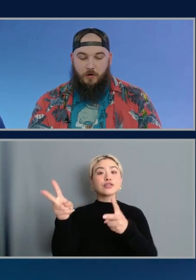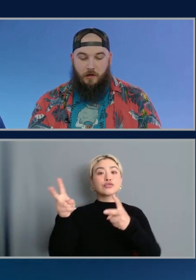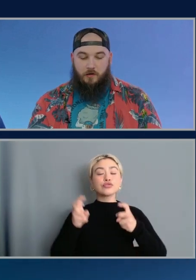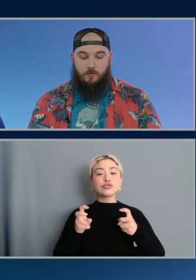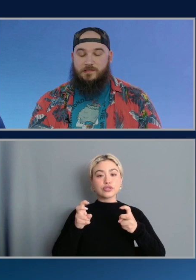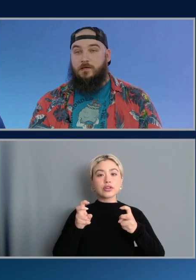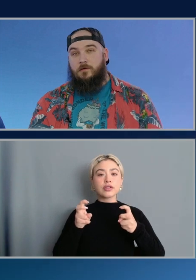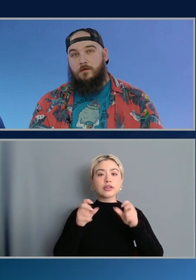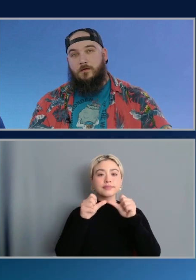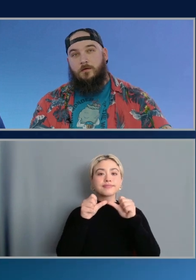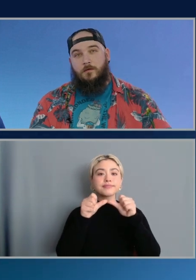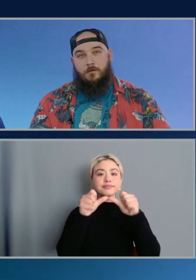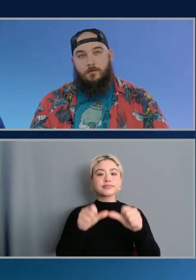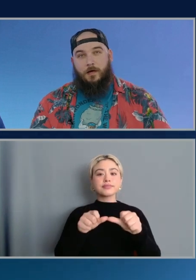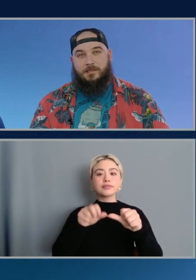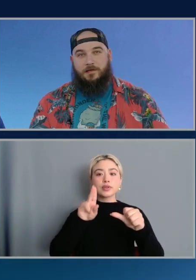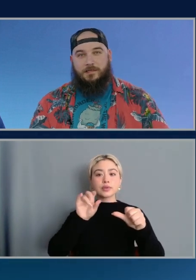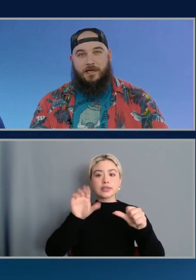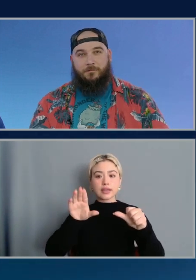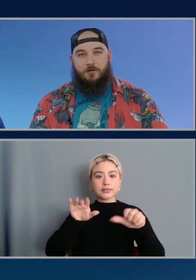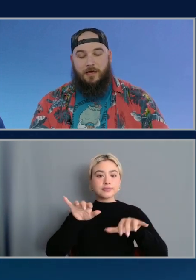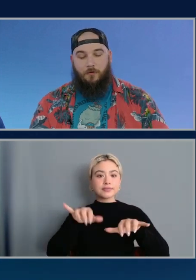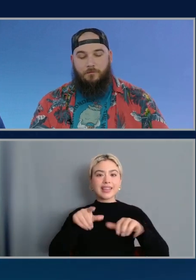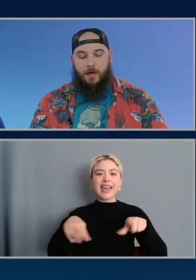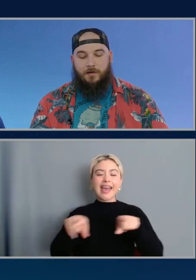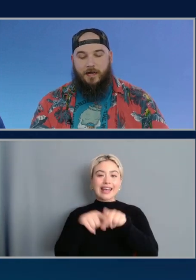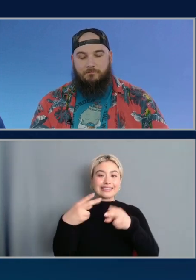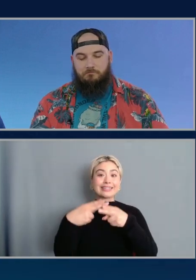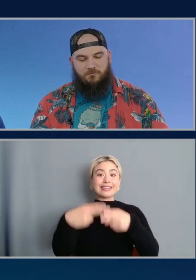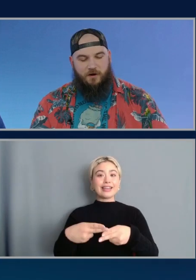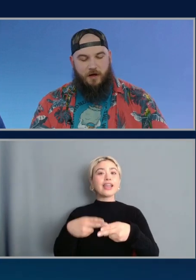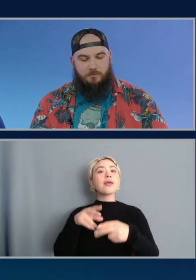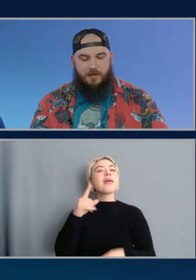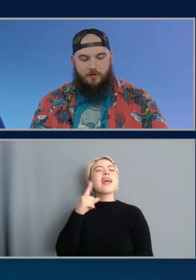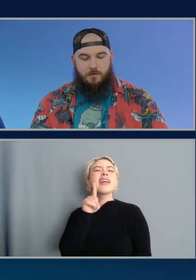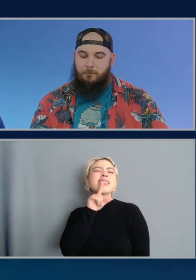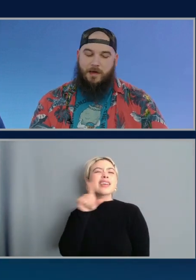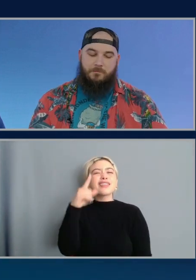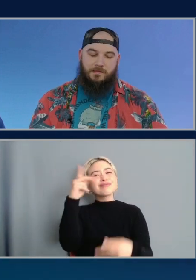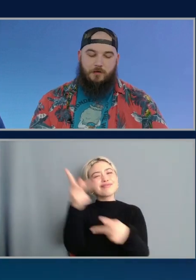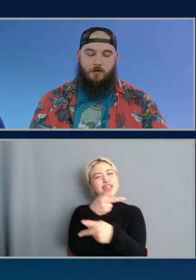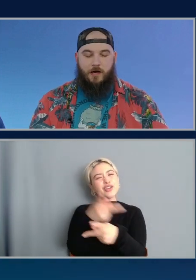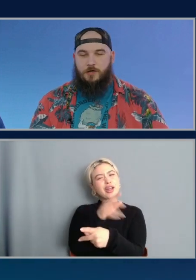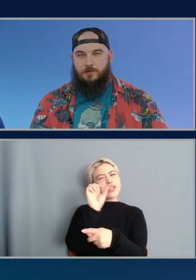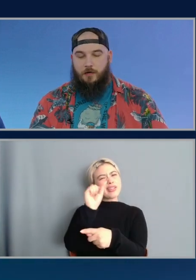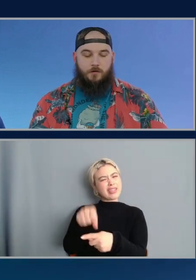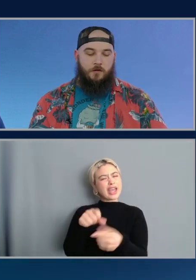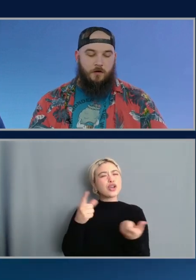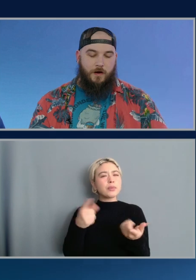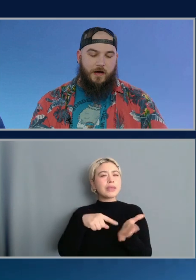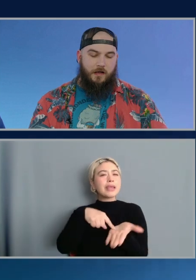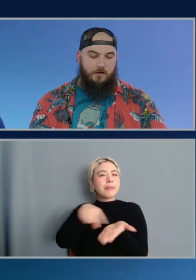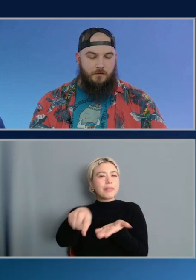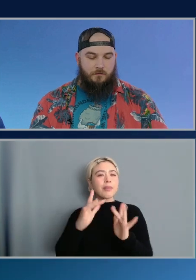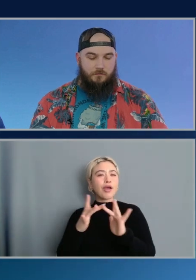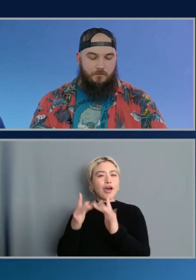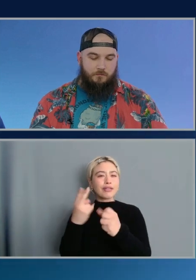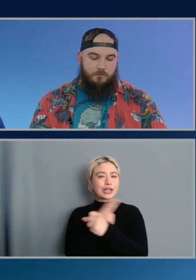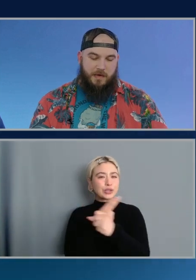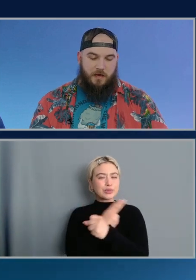Paymentisse Online Use as a name of the table and kind of figured out that could be Payments Online Using.